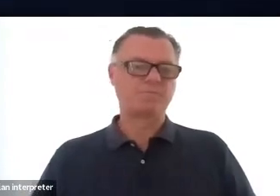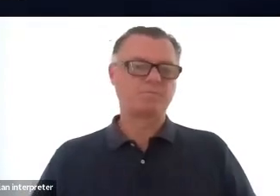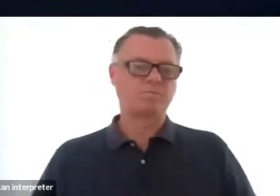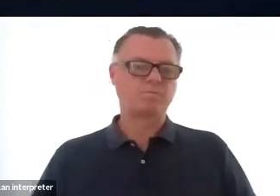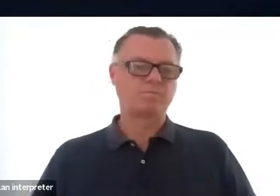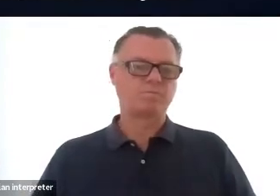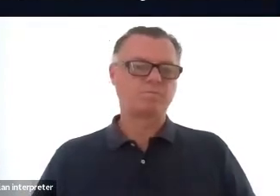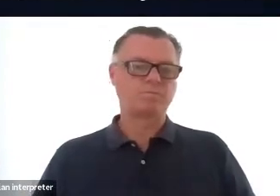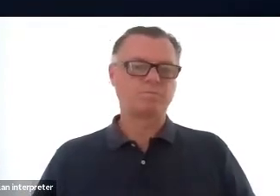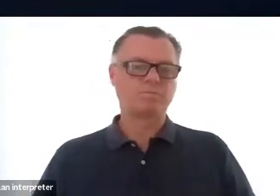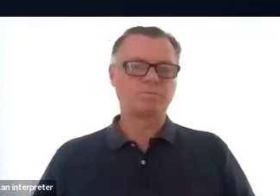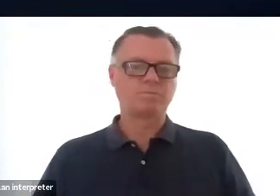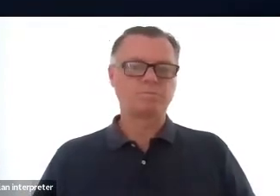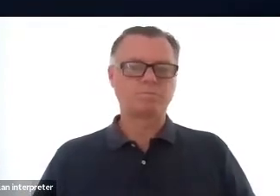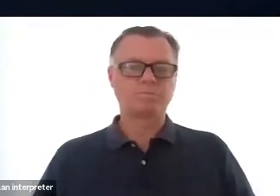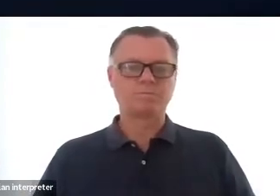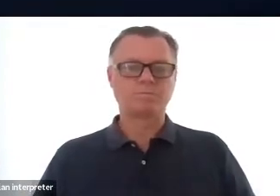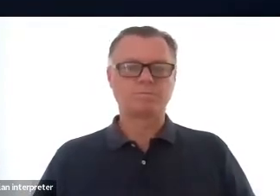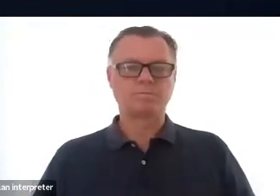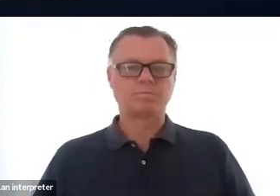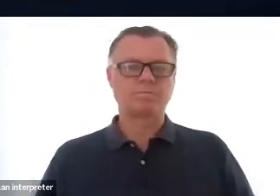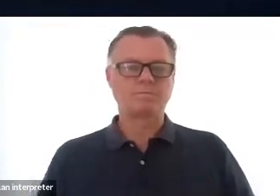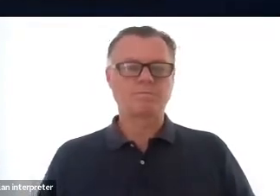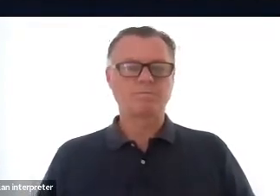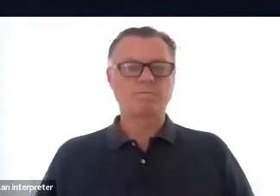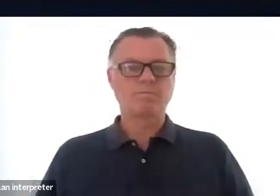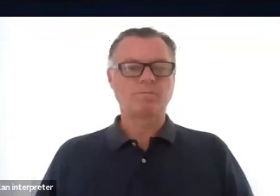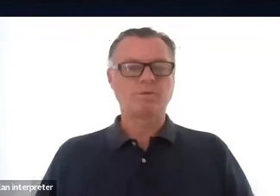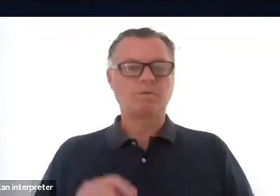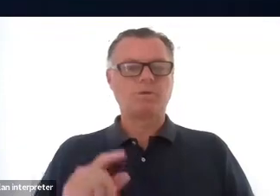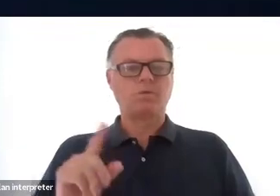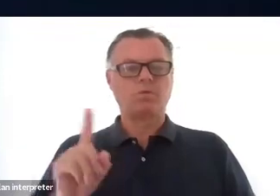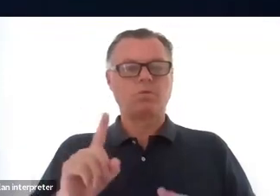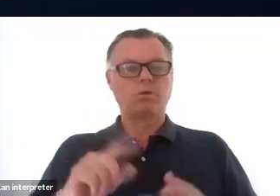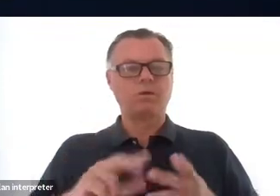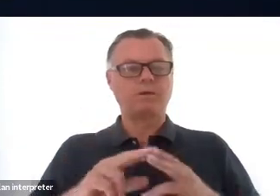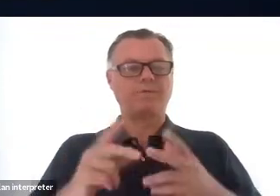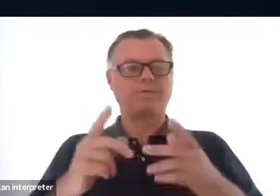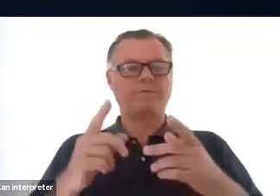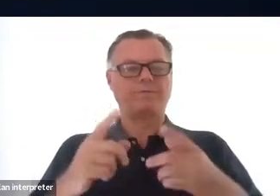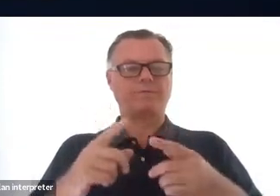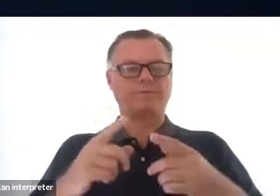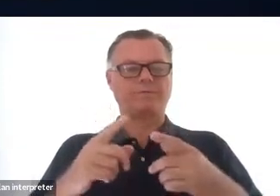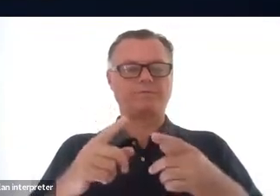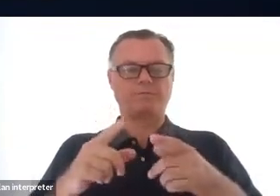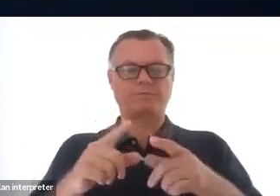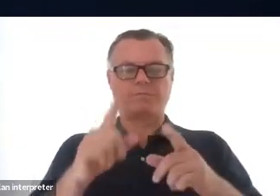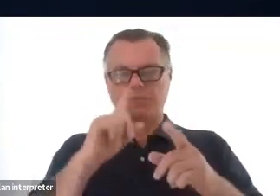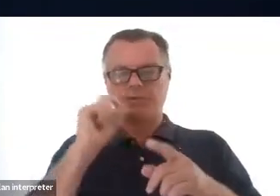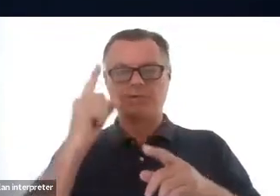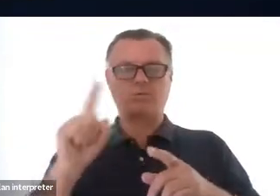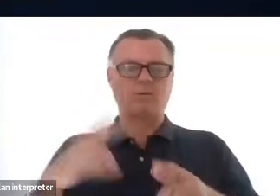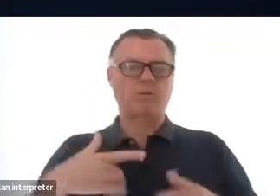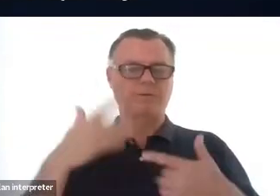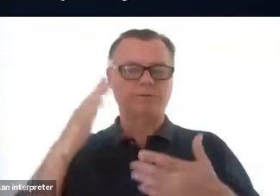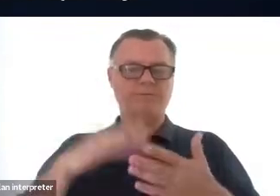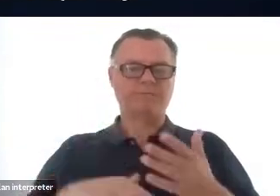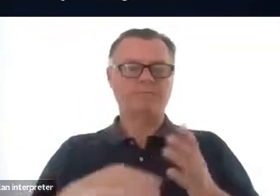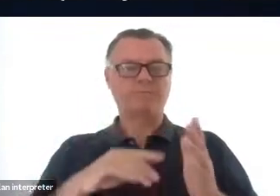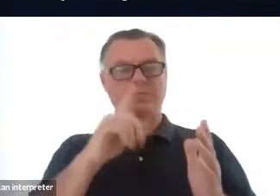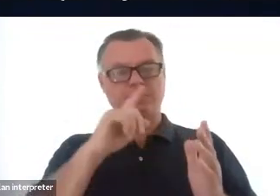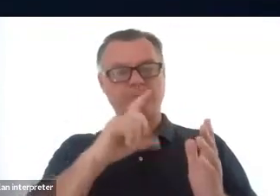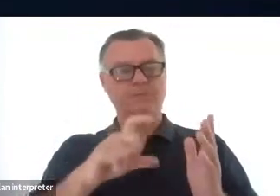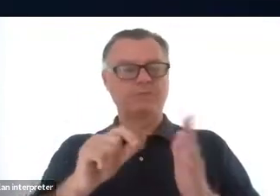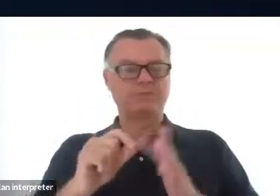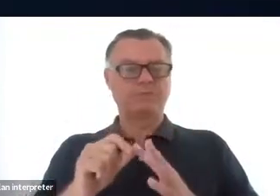What if the advice you need the most could only come from someone who has actually lived it? People with cerebral palsy